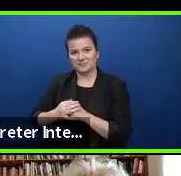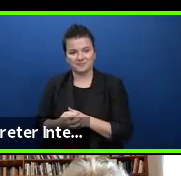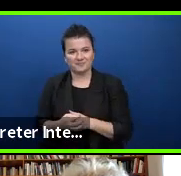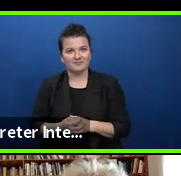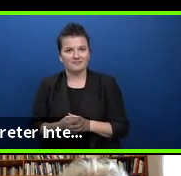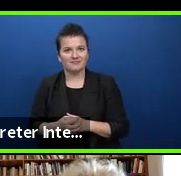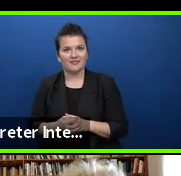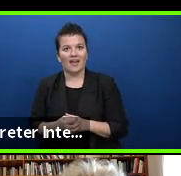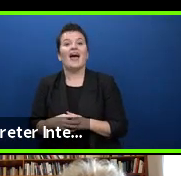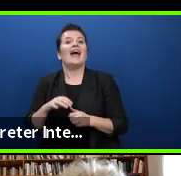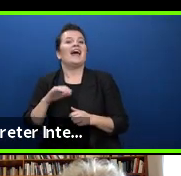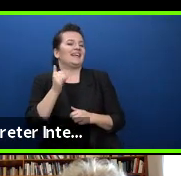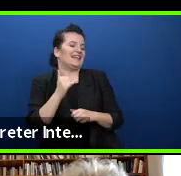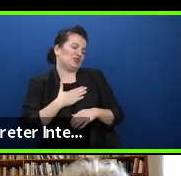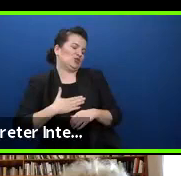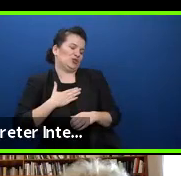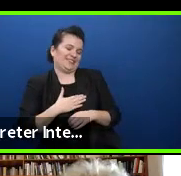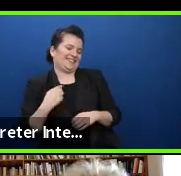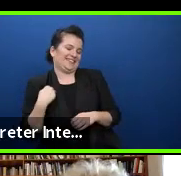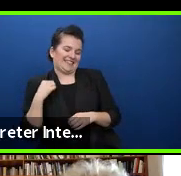sorry, me again, yes.